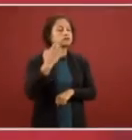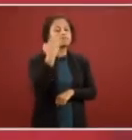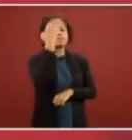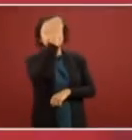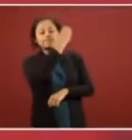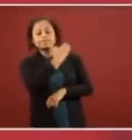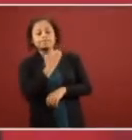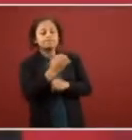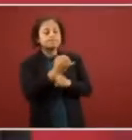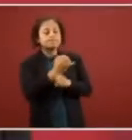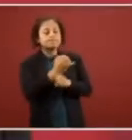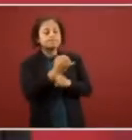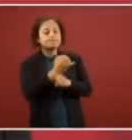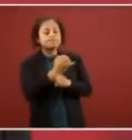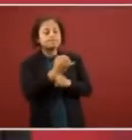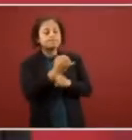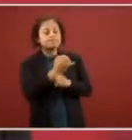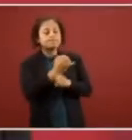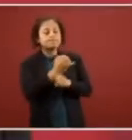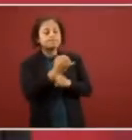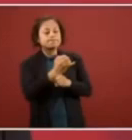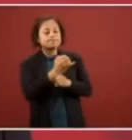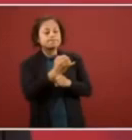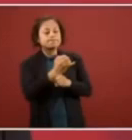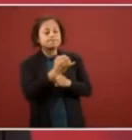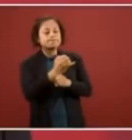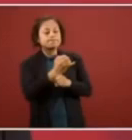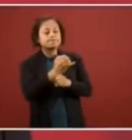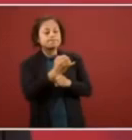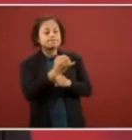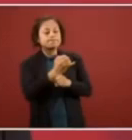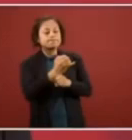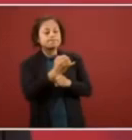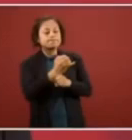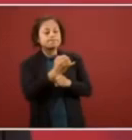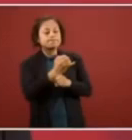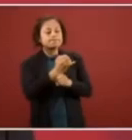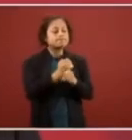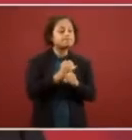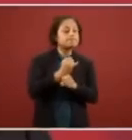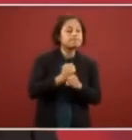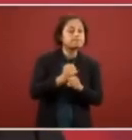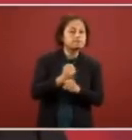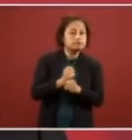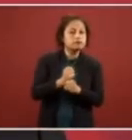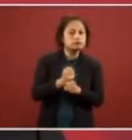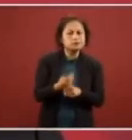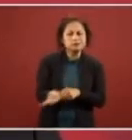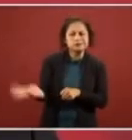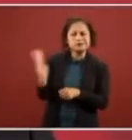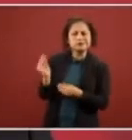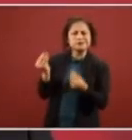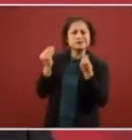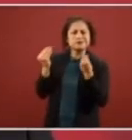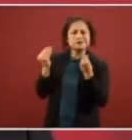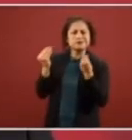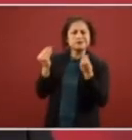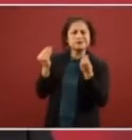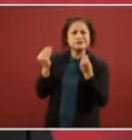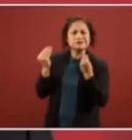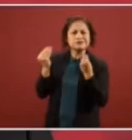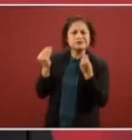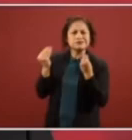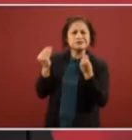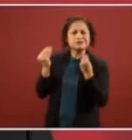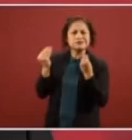do hay analysis organizaciones sociales of reality. And there are organizations. Es organizaciones no gubernamentales. That